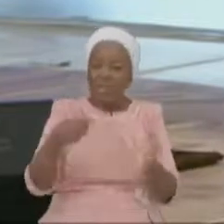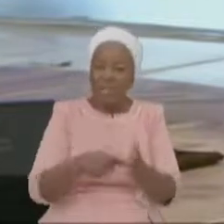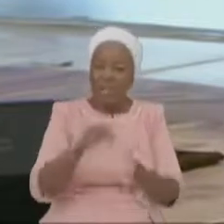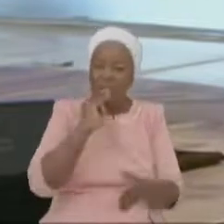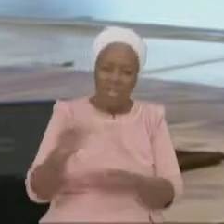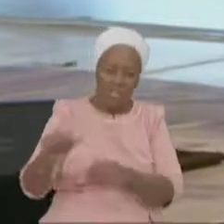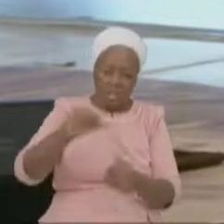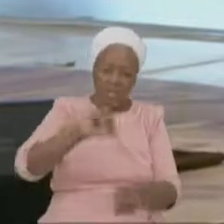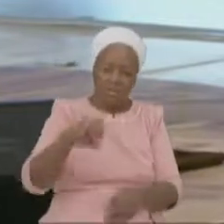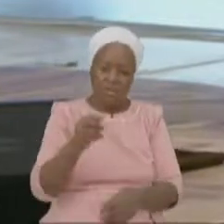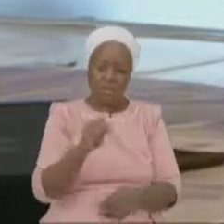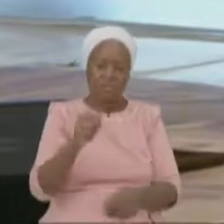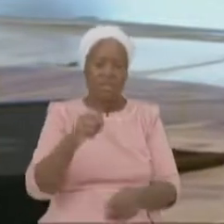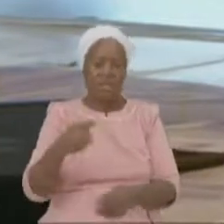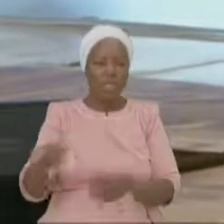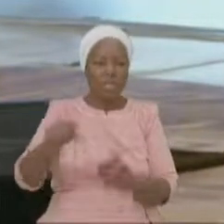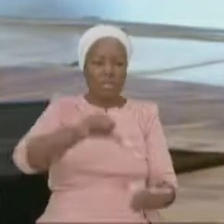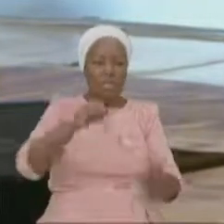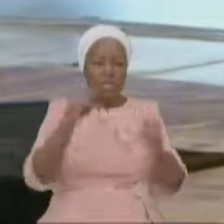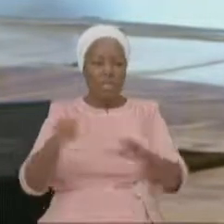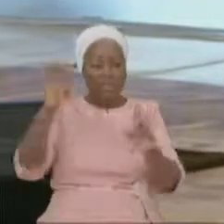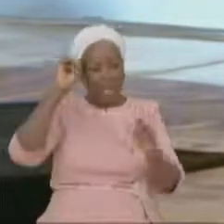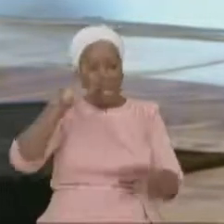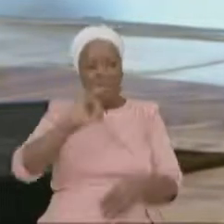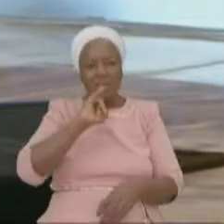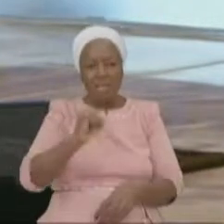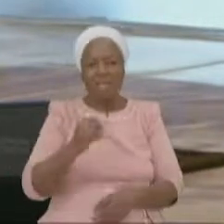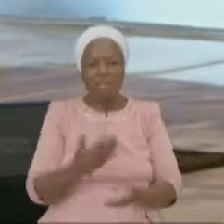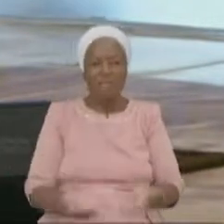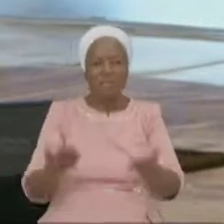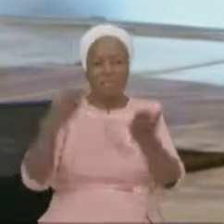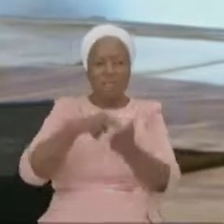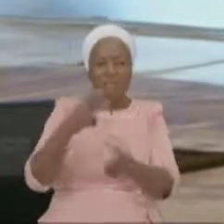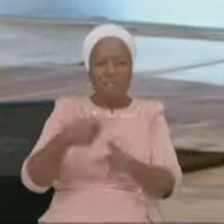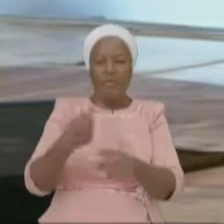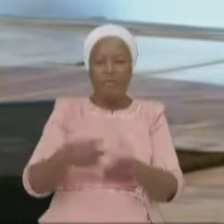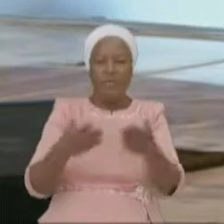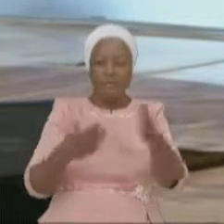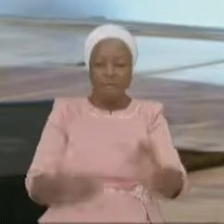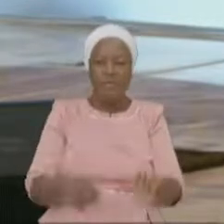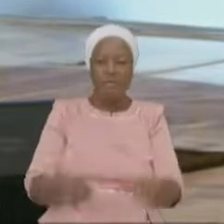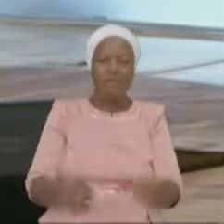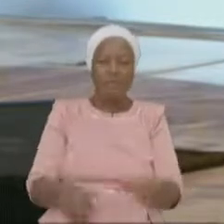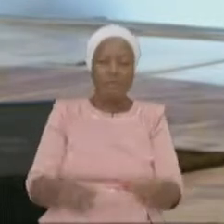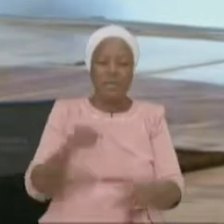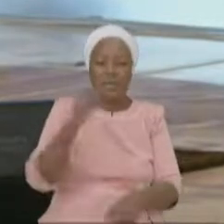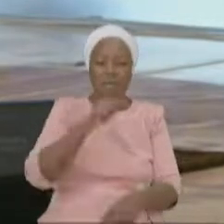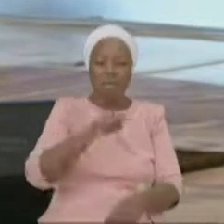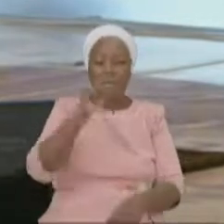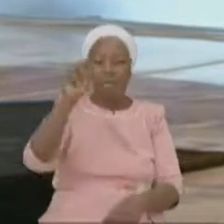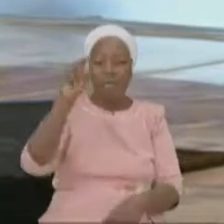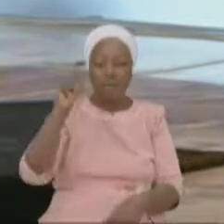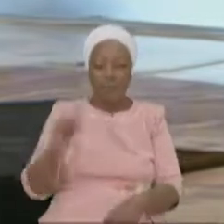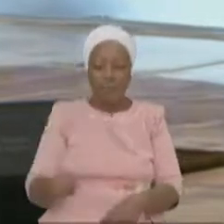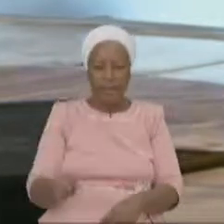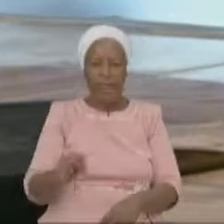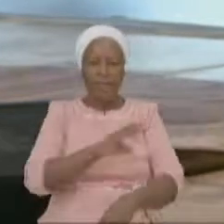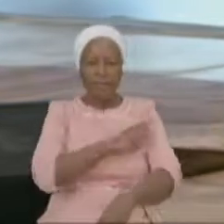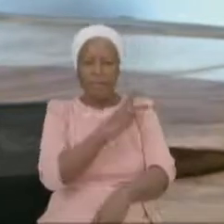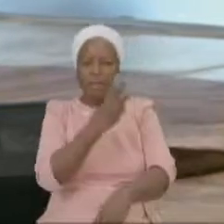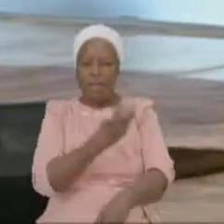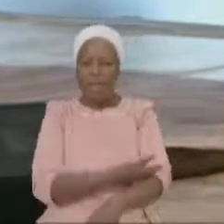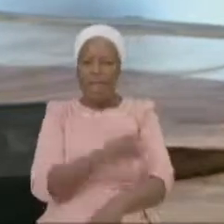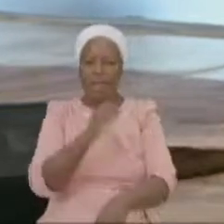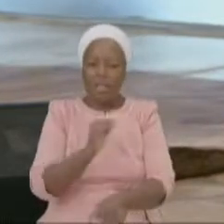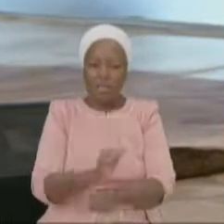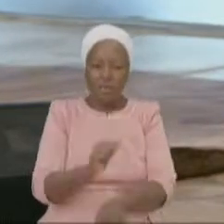the Baptist. He is risen from the dead. Therefore, mighty works